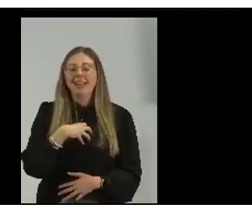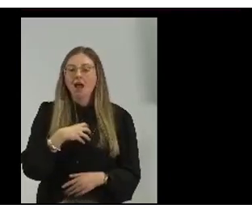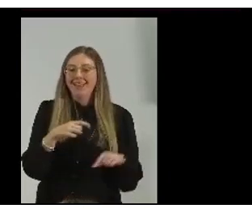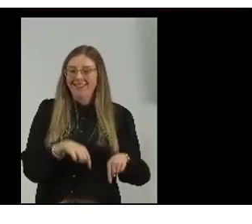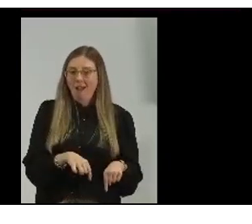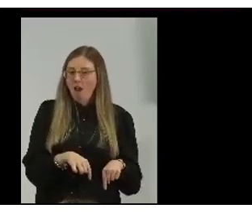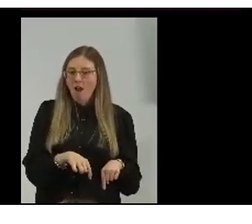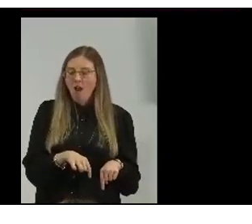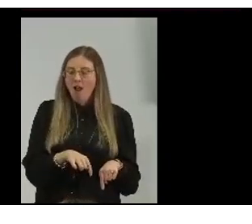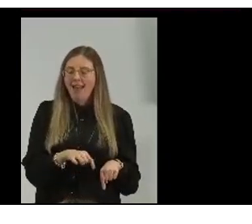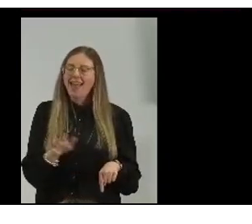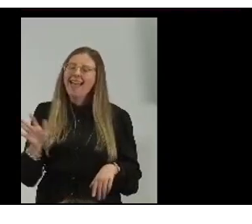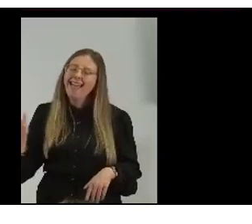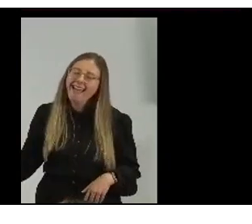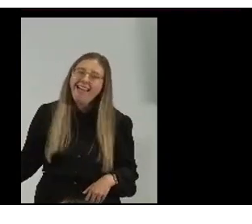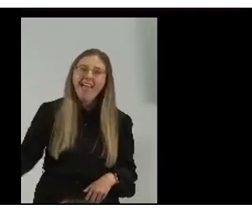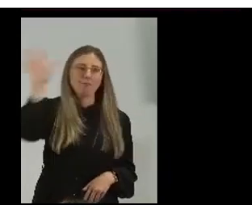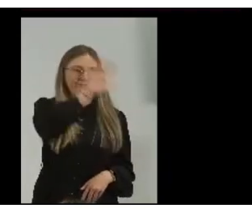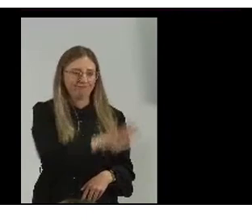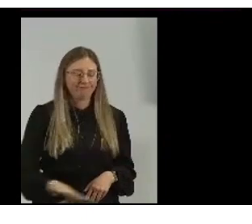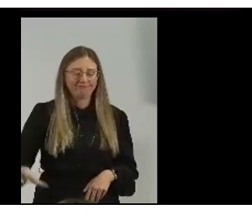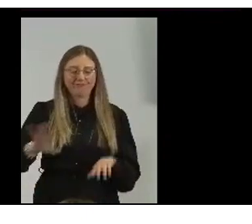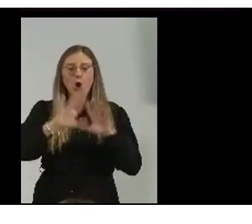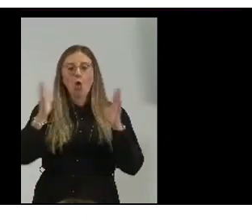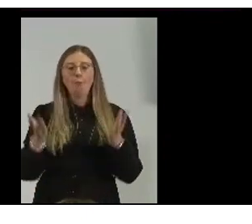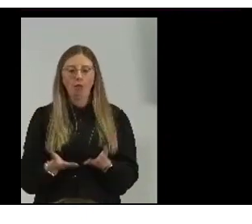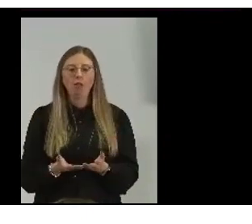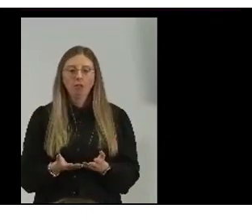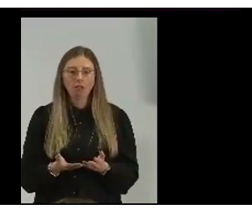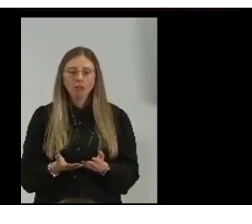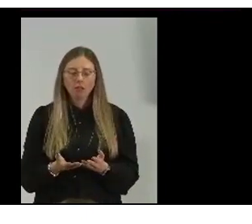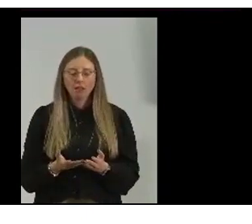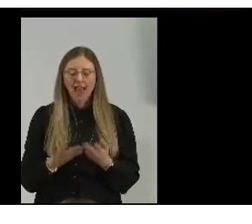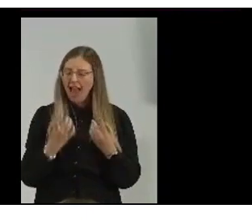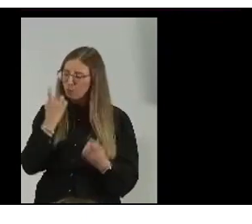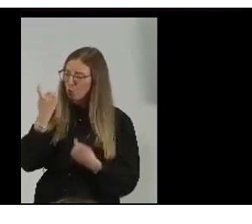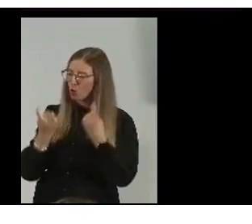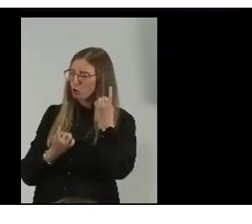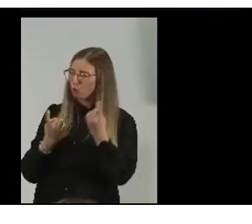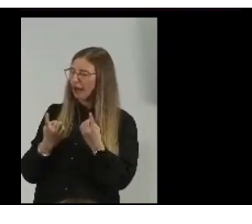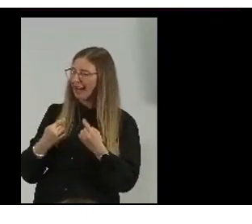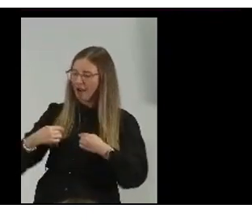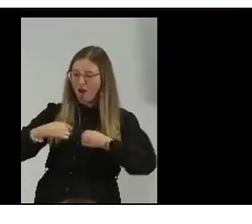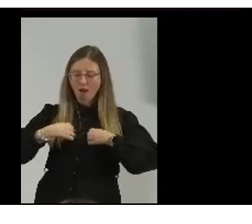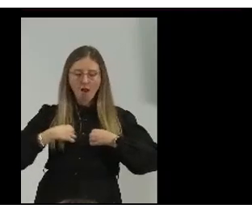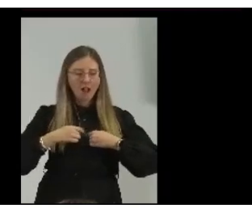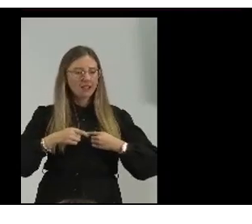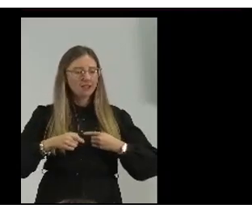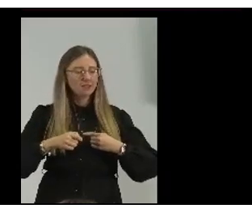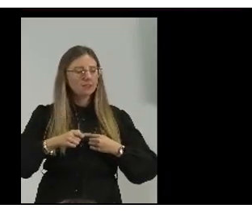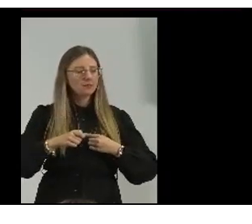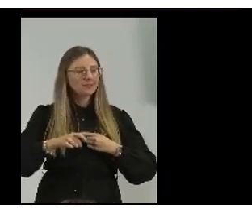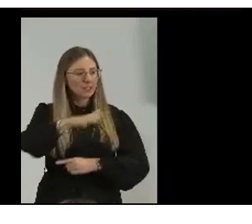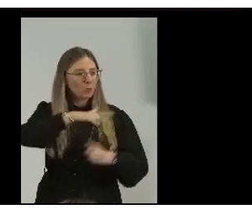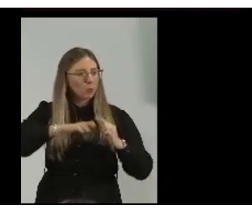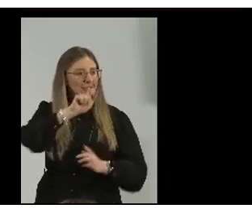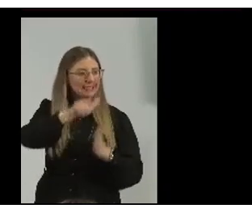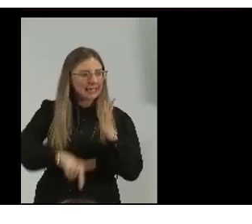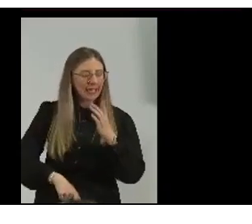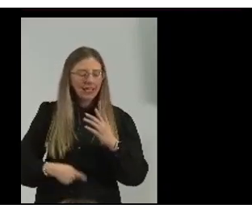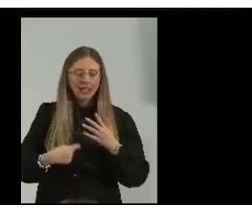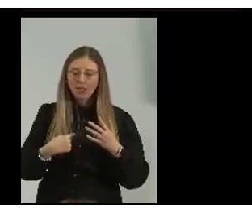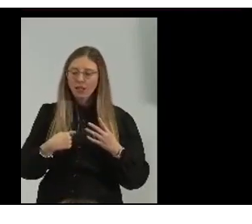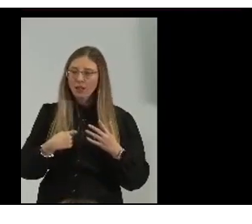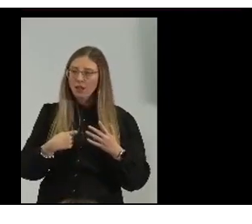but across the board, even in Africa. And it makes me wonder, what do we as a disability community need to do